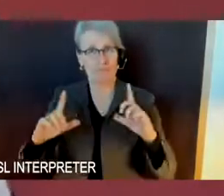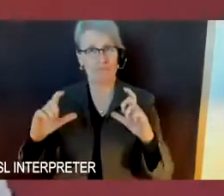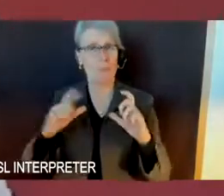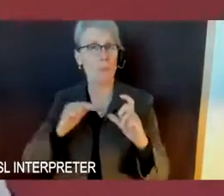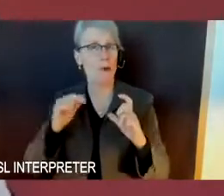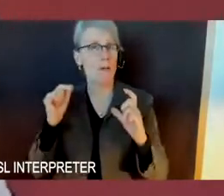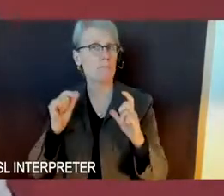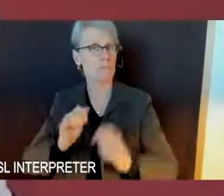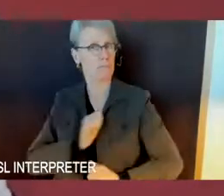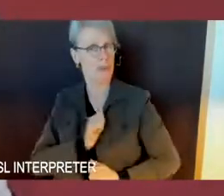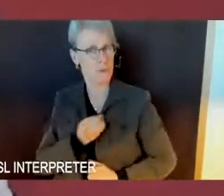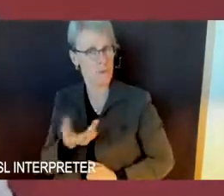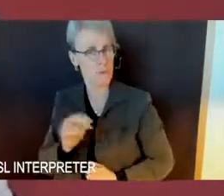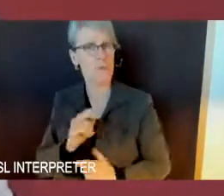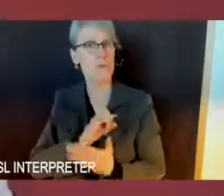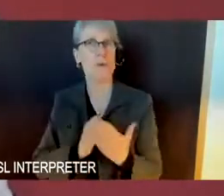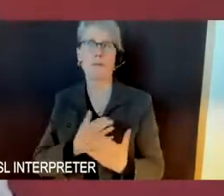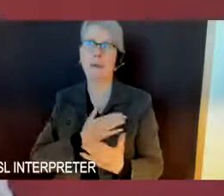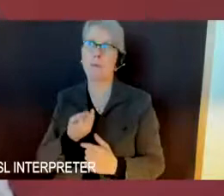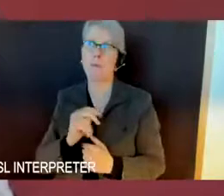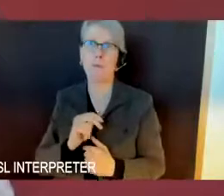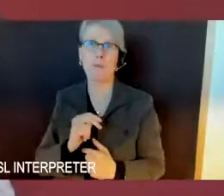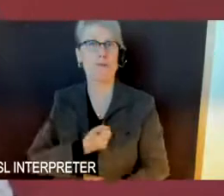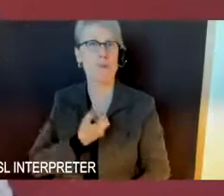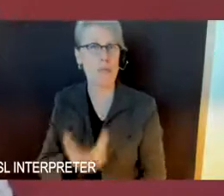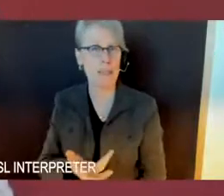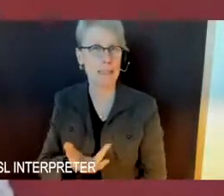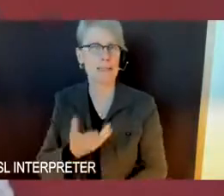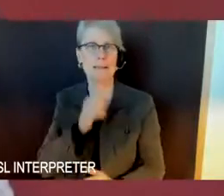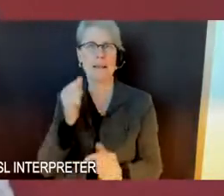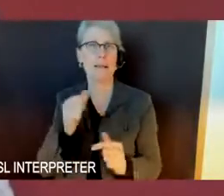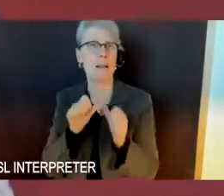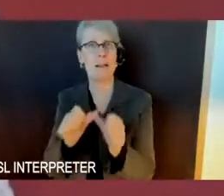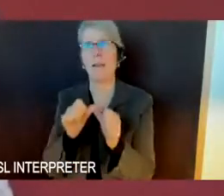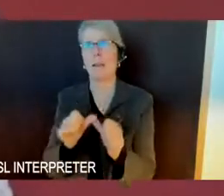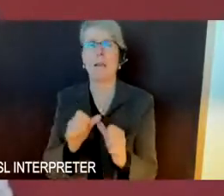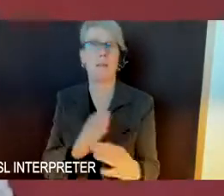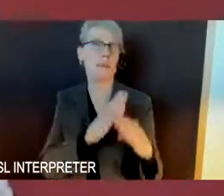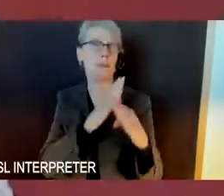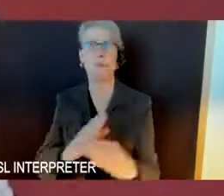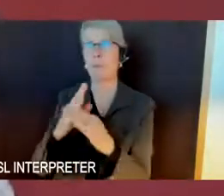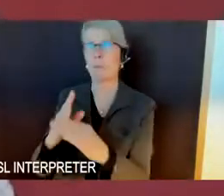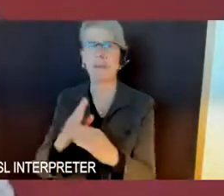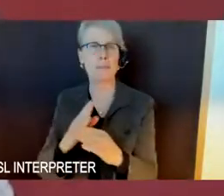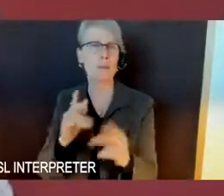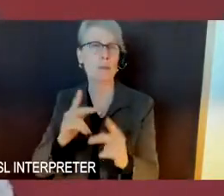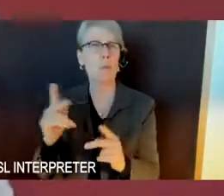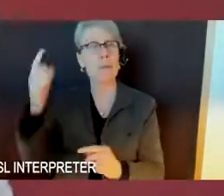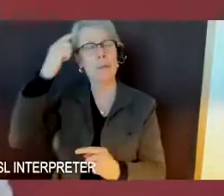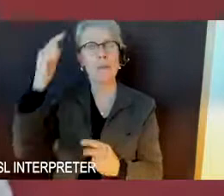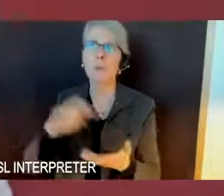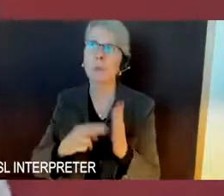photography, was that I wanted to carve out a space for myself that could break down the barriers to